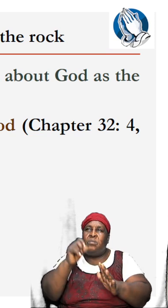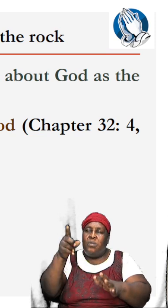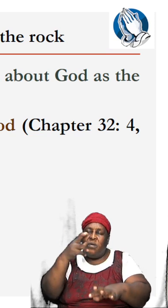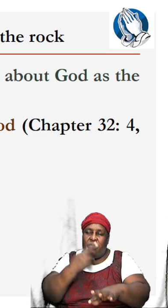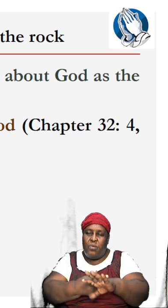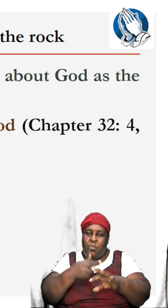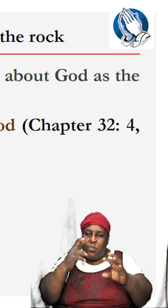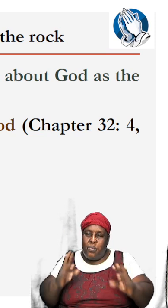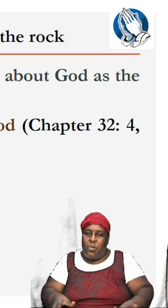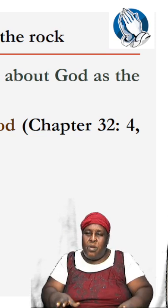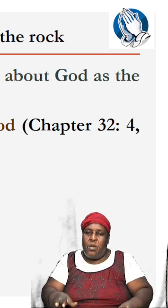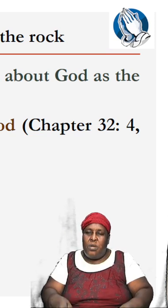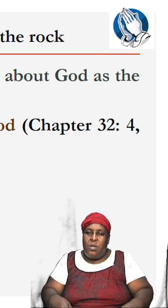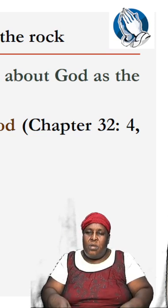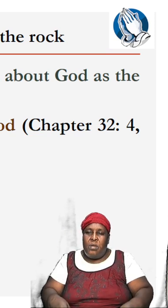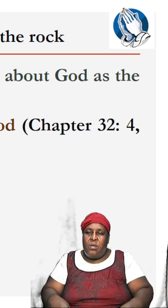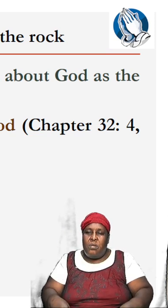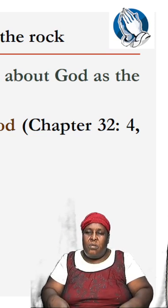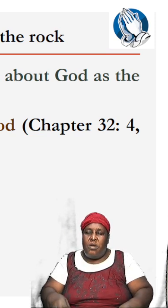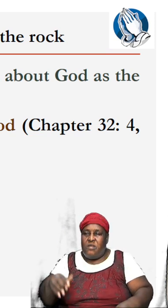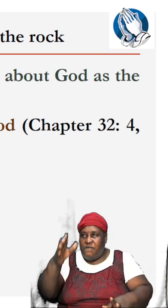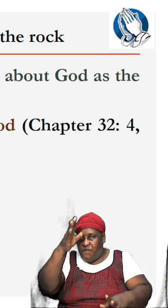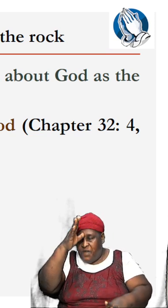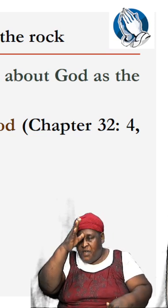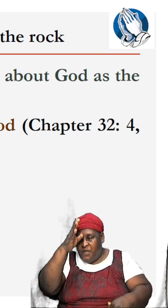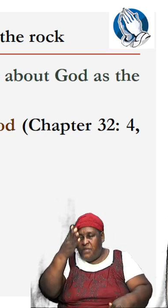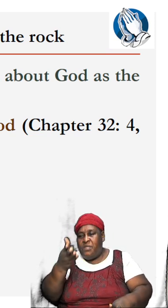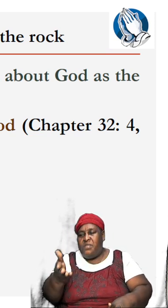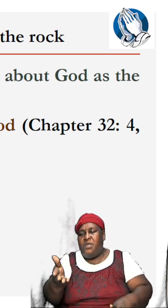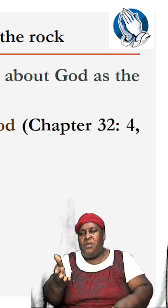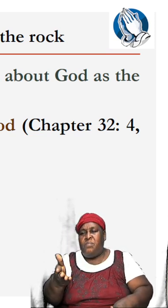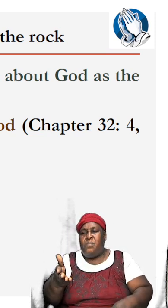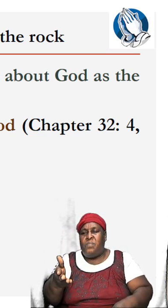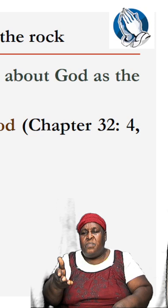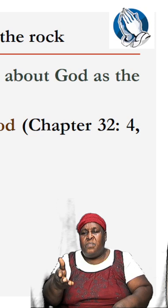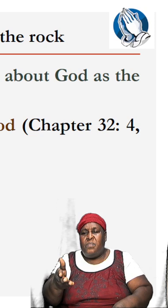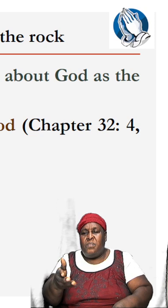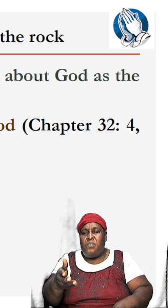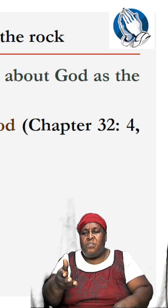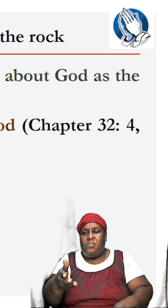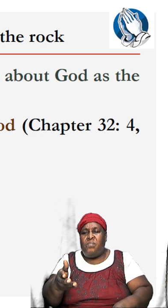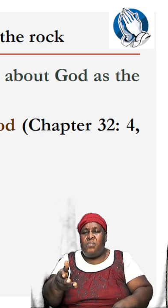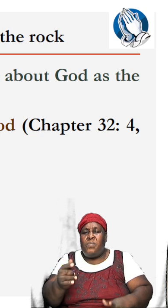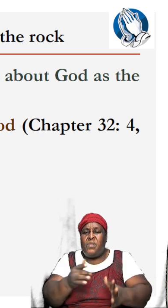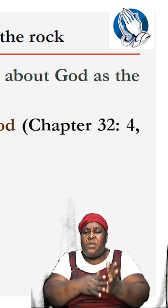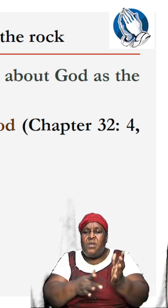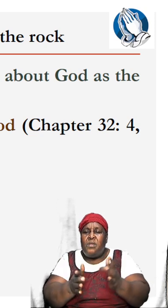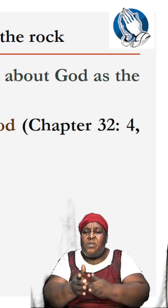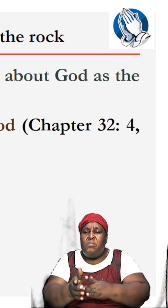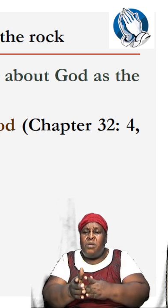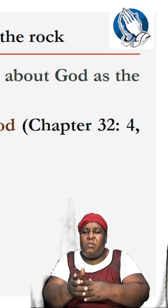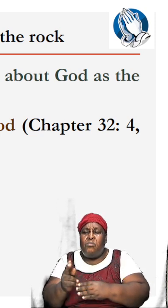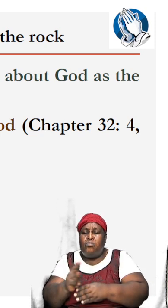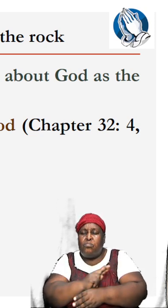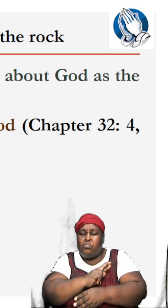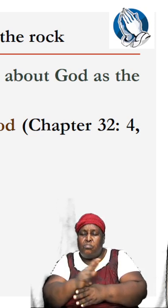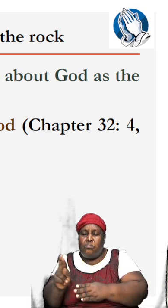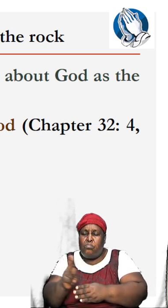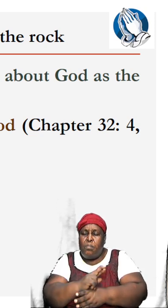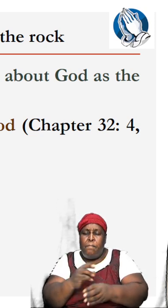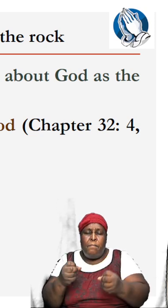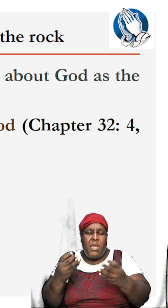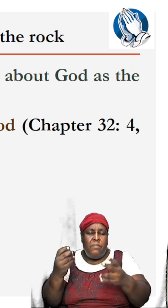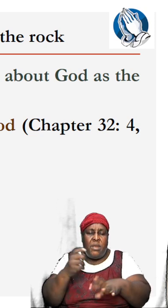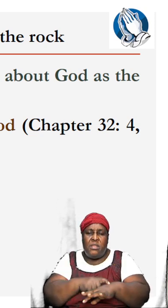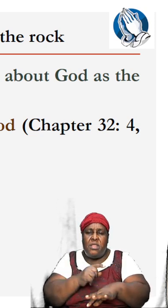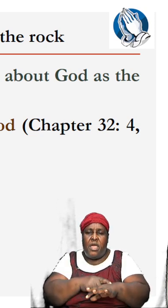the rock who is going to father them. So we see in scripture that the Bible uses multiple